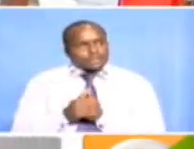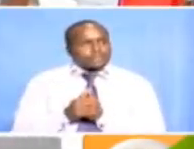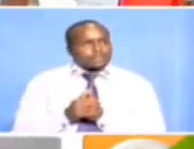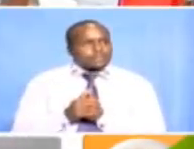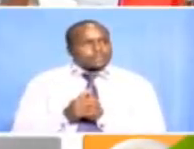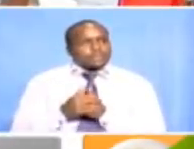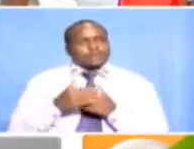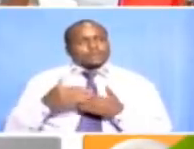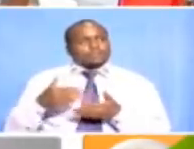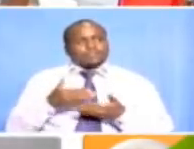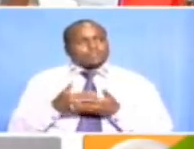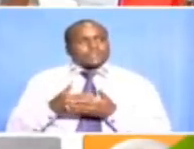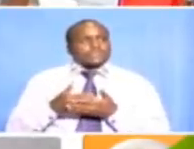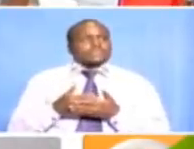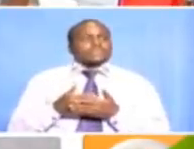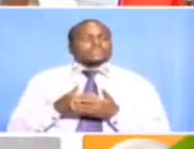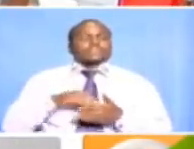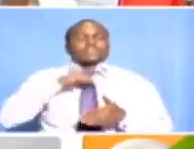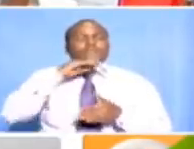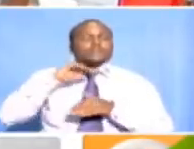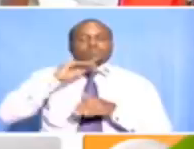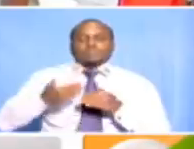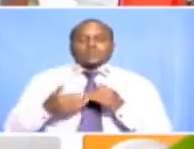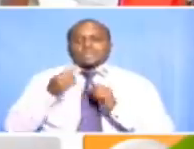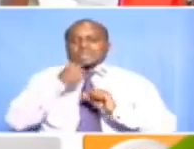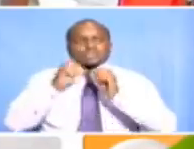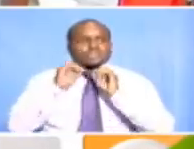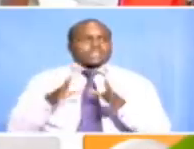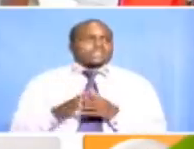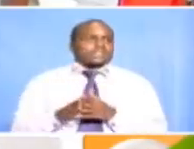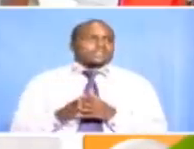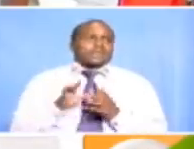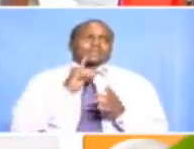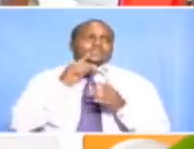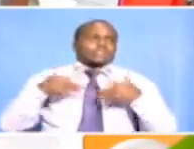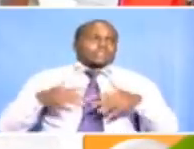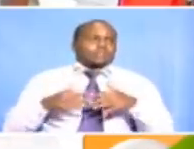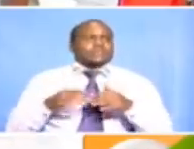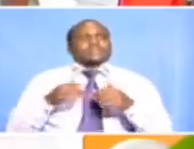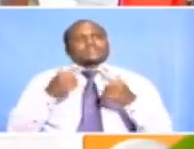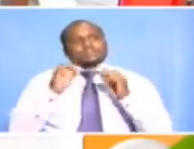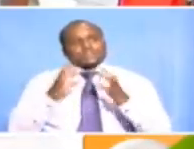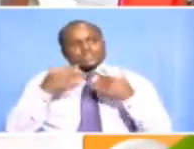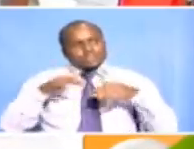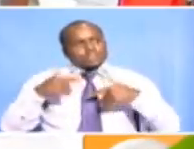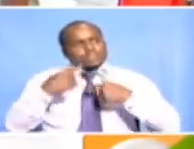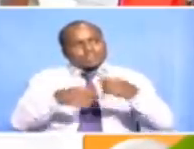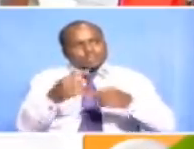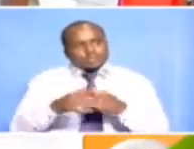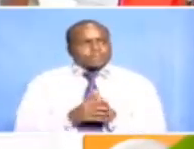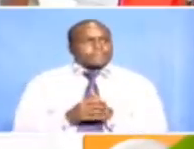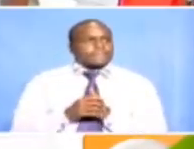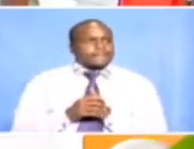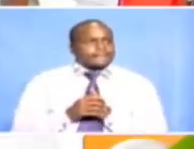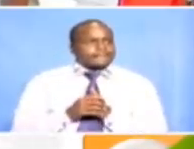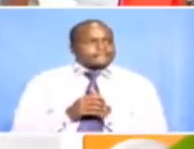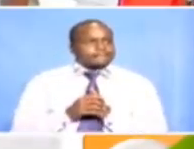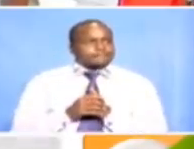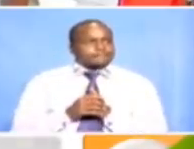in Pumwani? Governor, you don't take action. And I would say, man, drama. Come on, drama. Let it proceed. Come on, politics. Let it proceed. And this doctors leadership